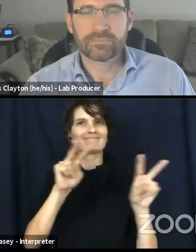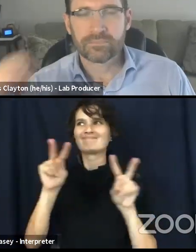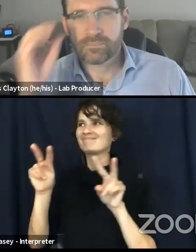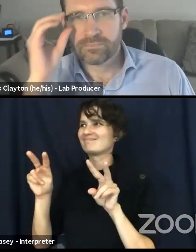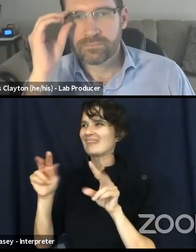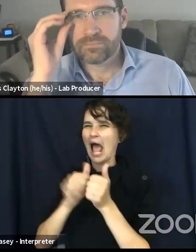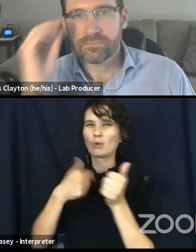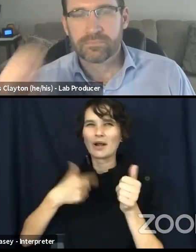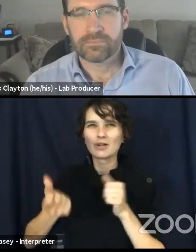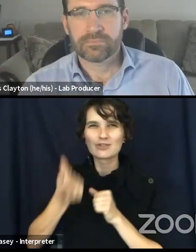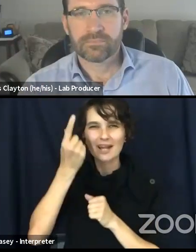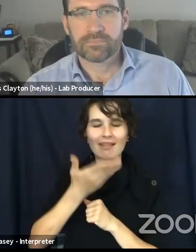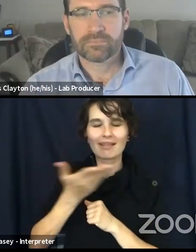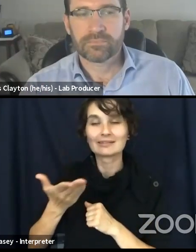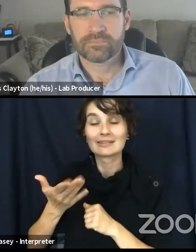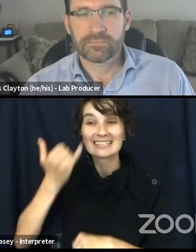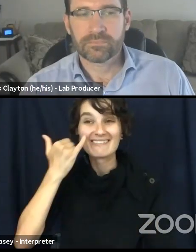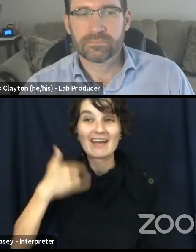Because